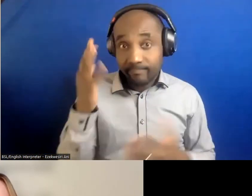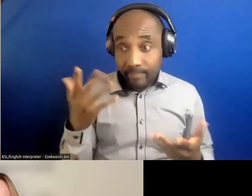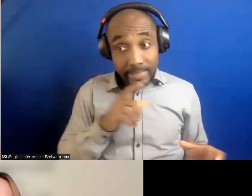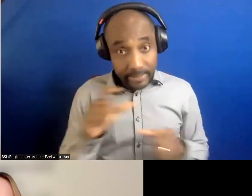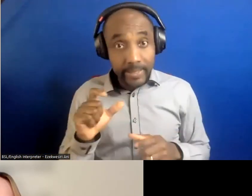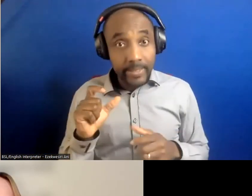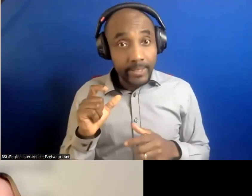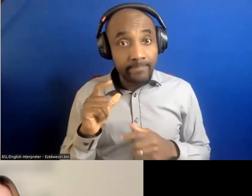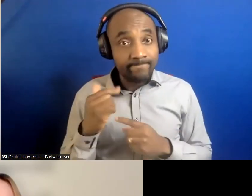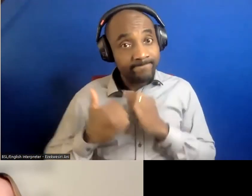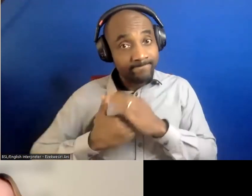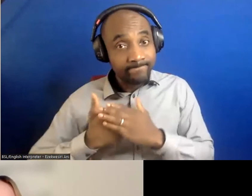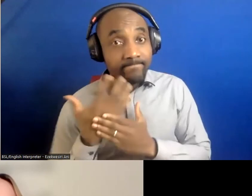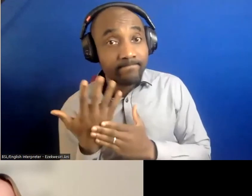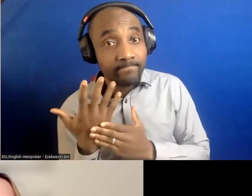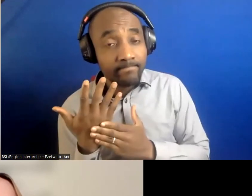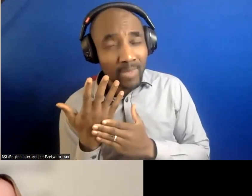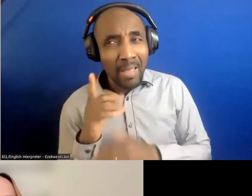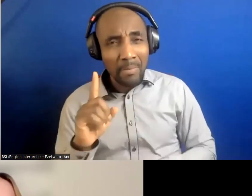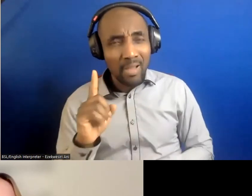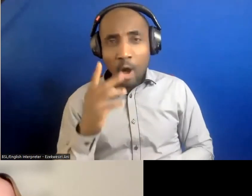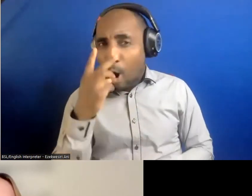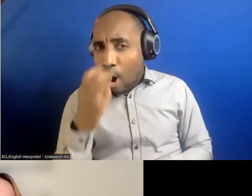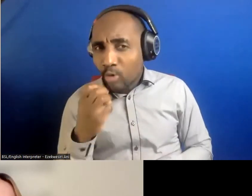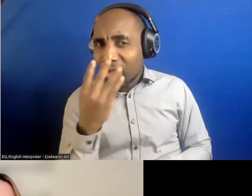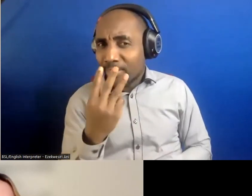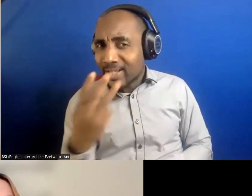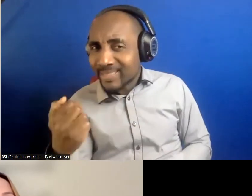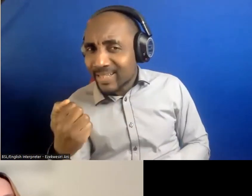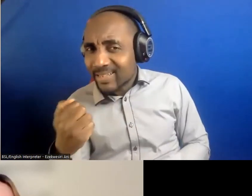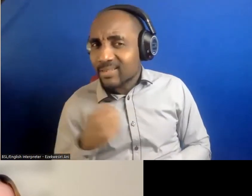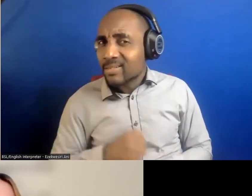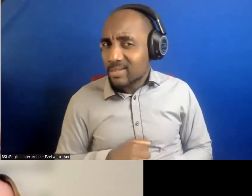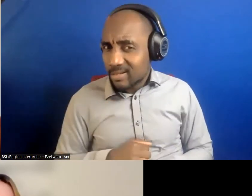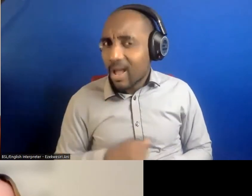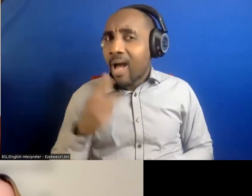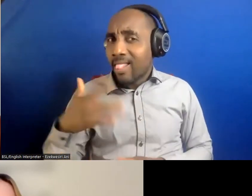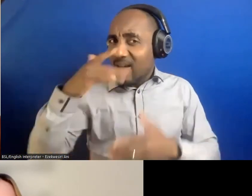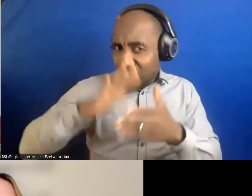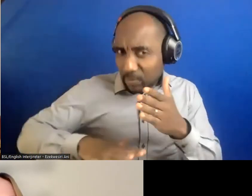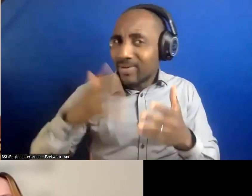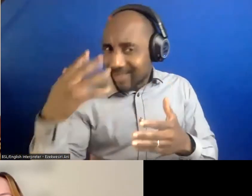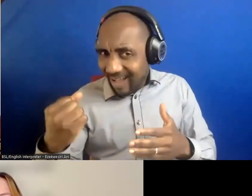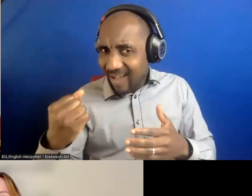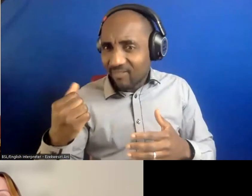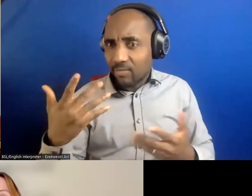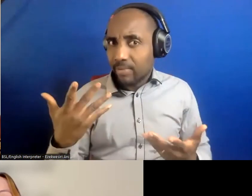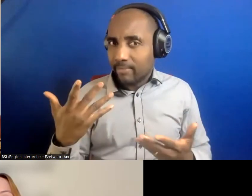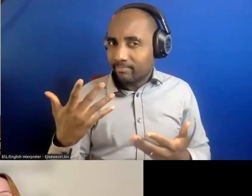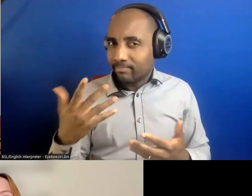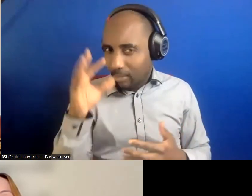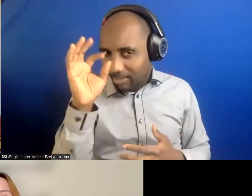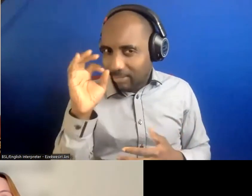am. However, was coming in as an older person with other life experiences. So when